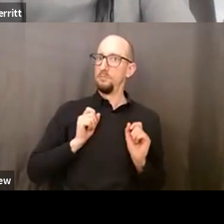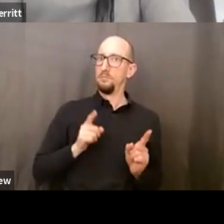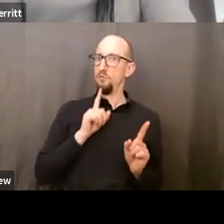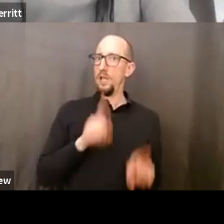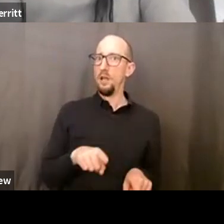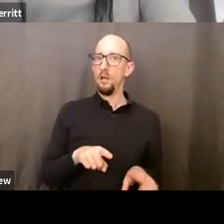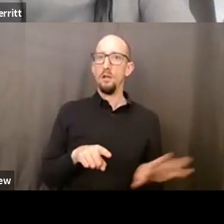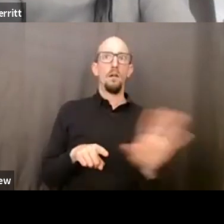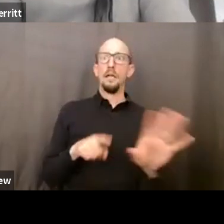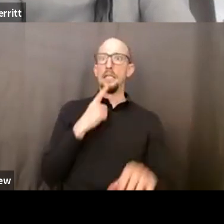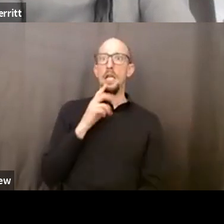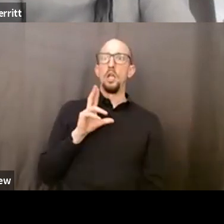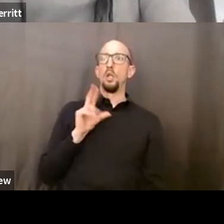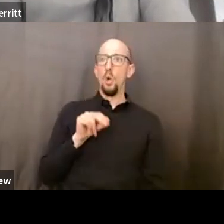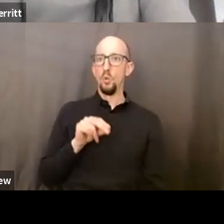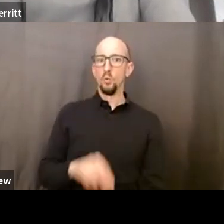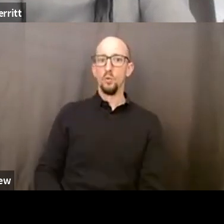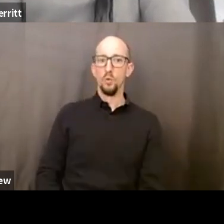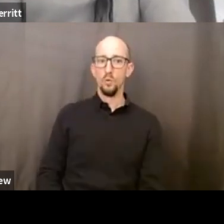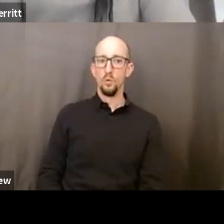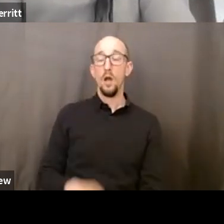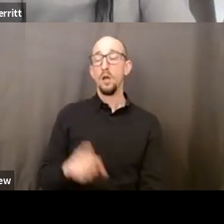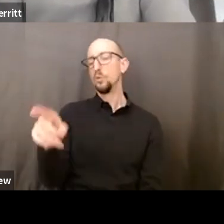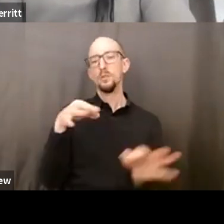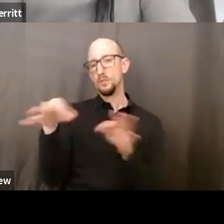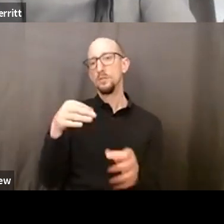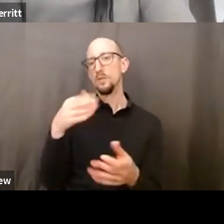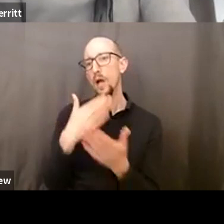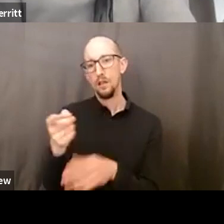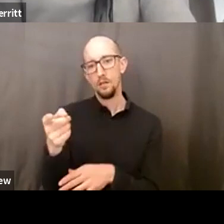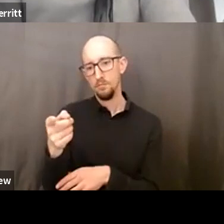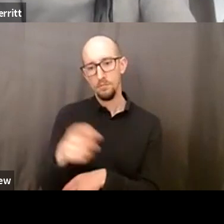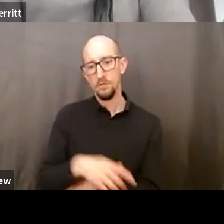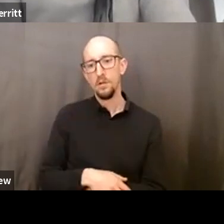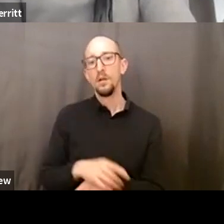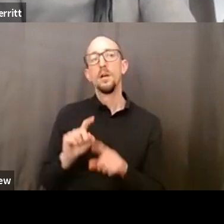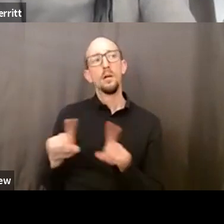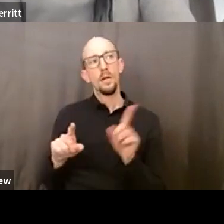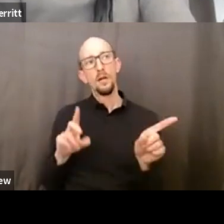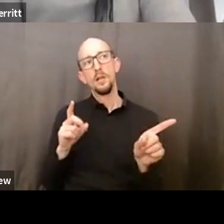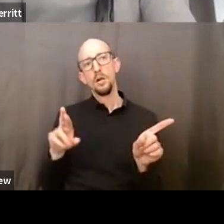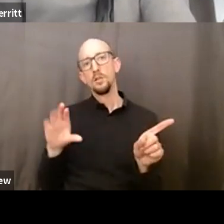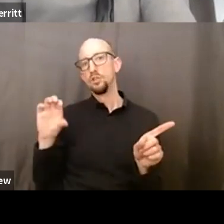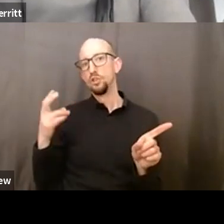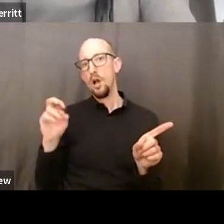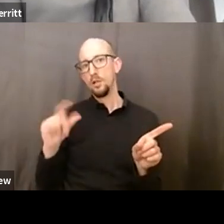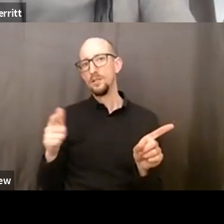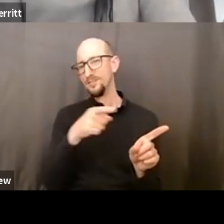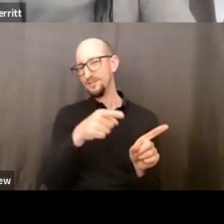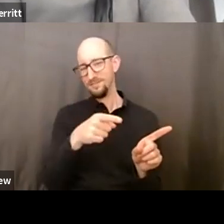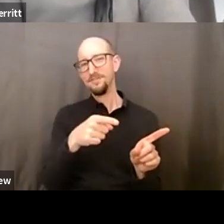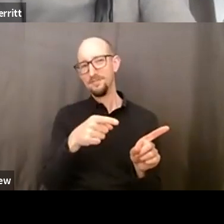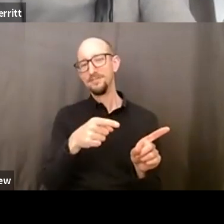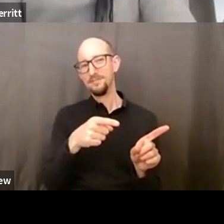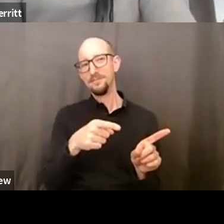was, you voiced it so well. But Dr. Tun, you've got me thinking. Now, I'm not quite